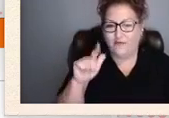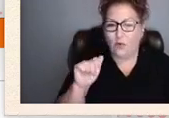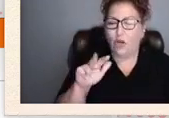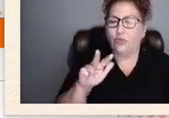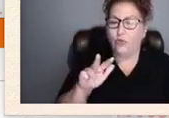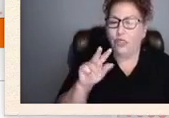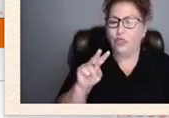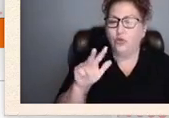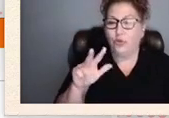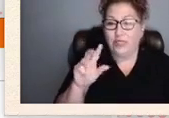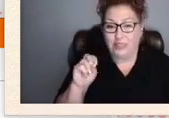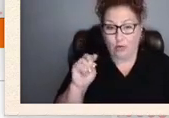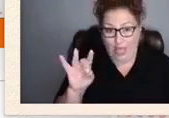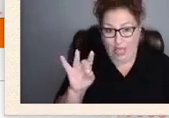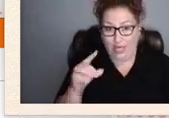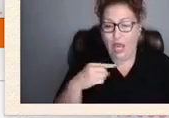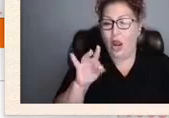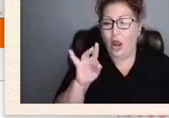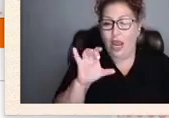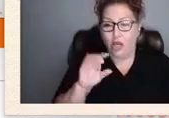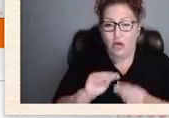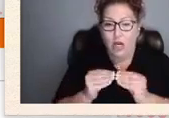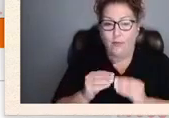32308. Our 800 number is